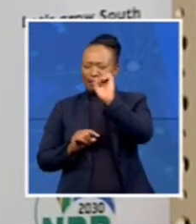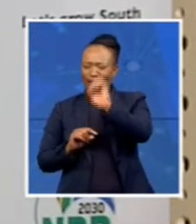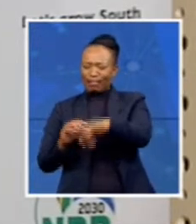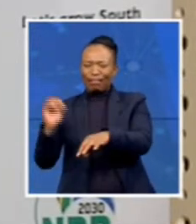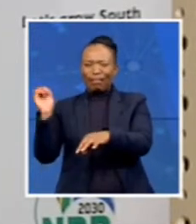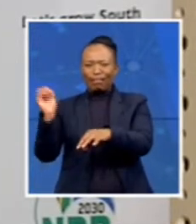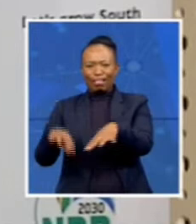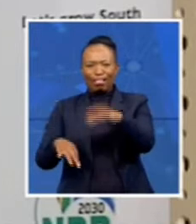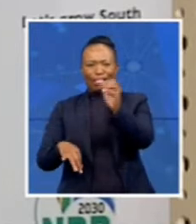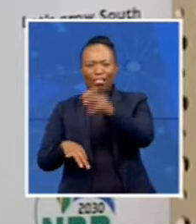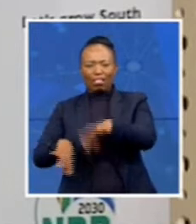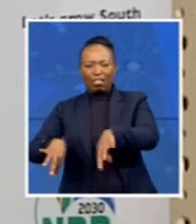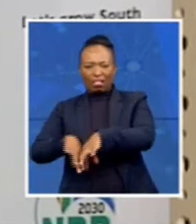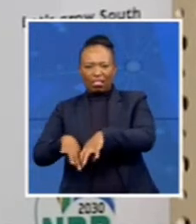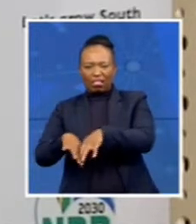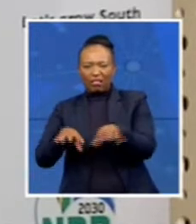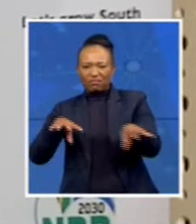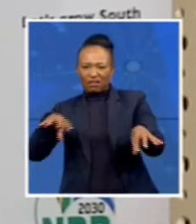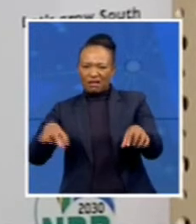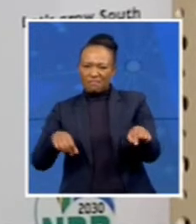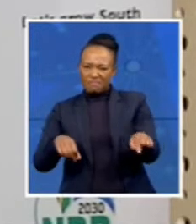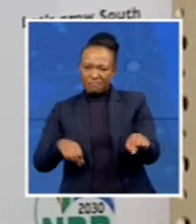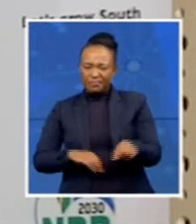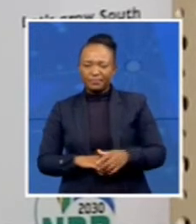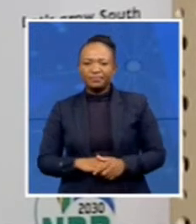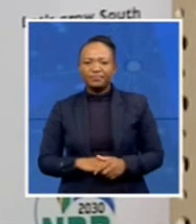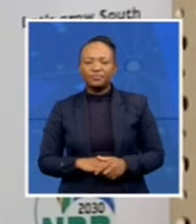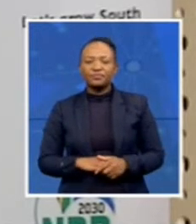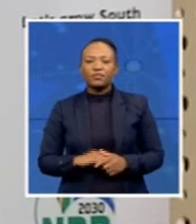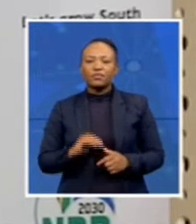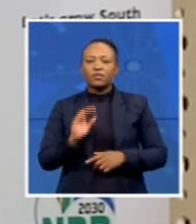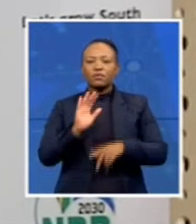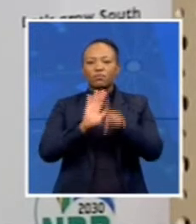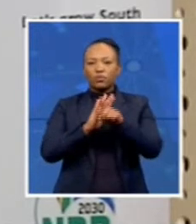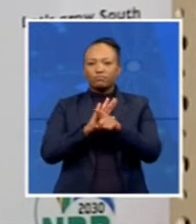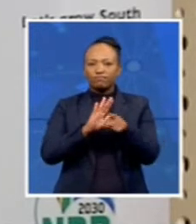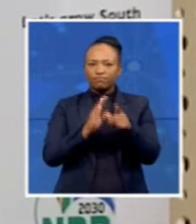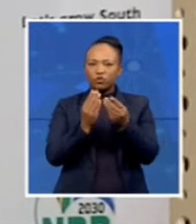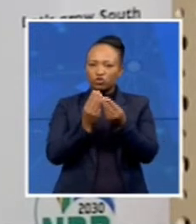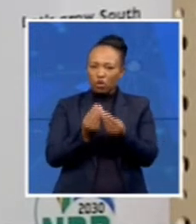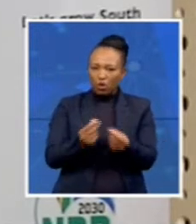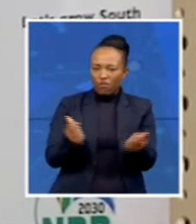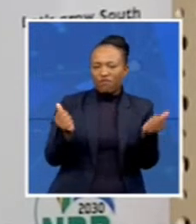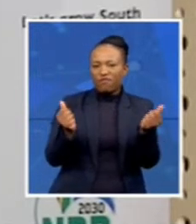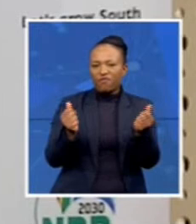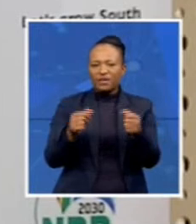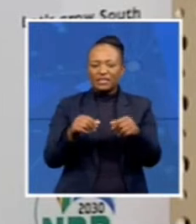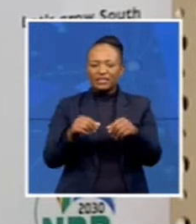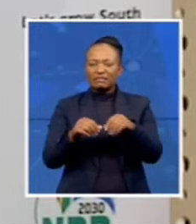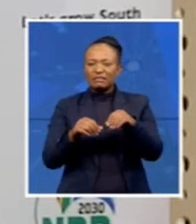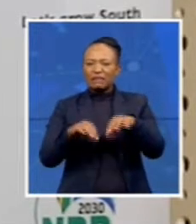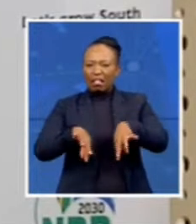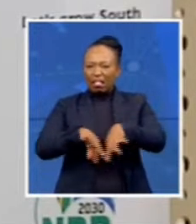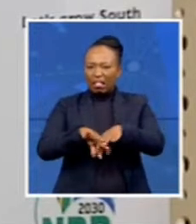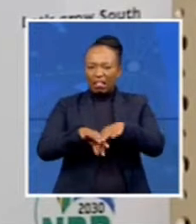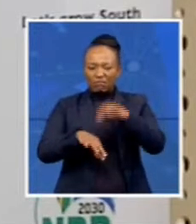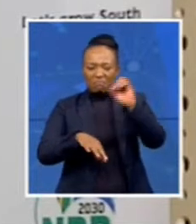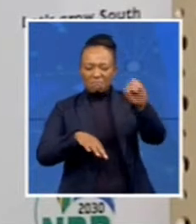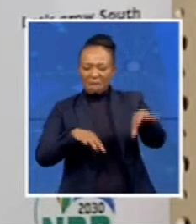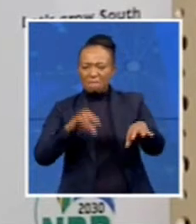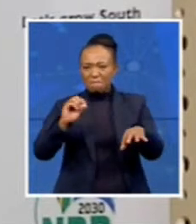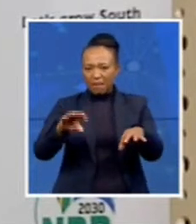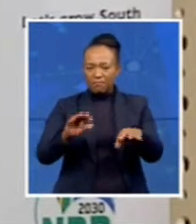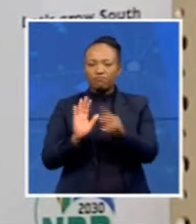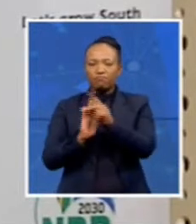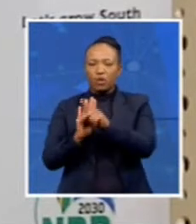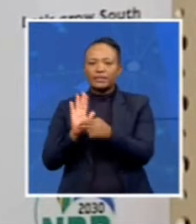Policies and standards to deal with pollution in these sectors are generally in place, and challenges facing the country are